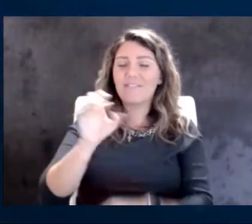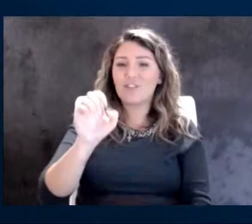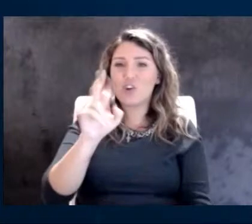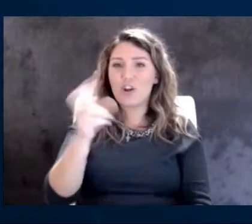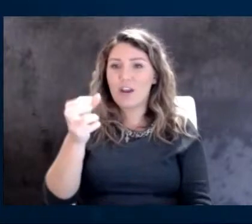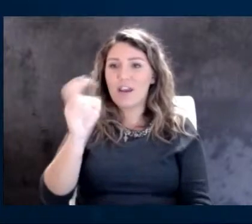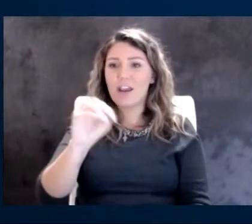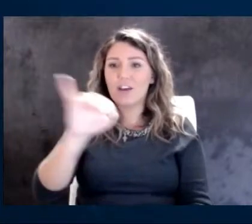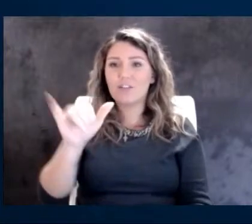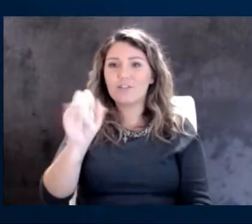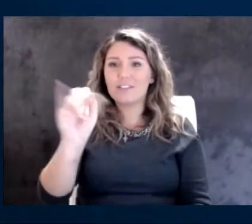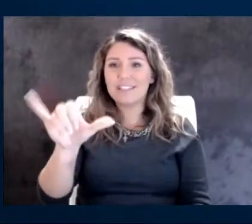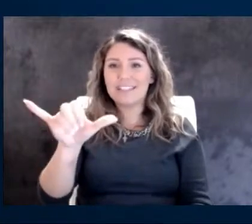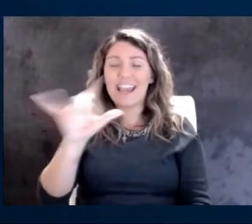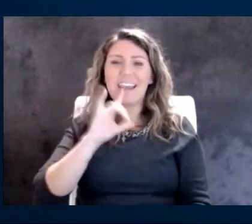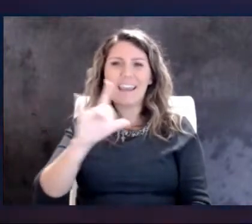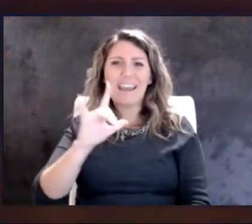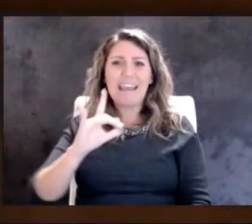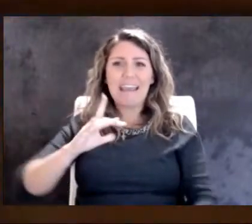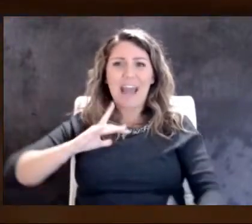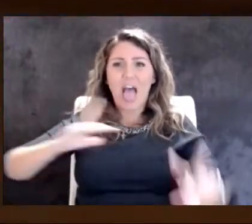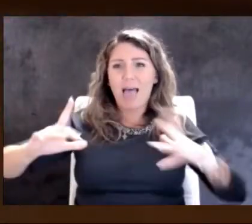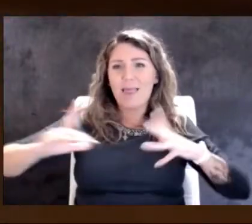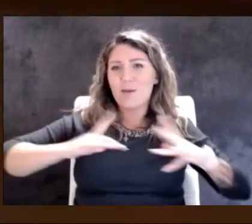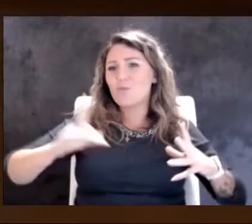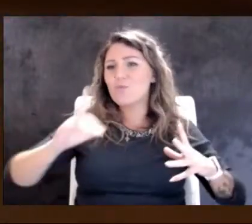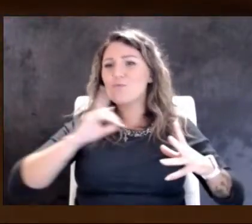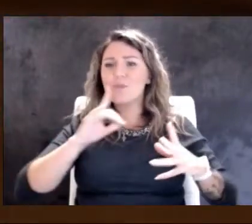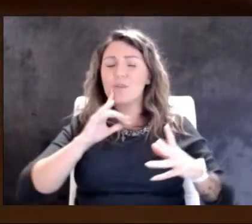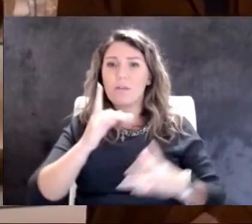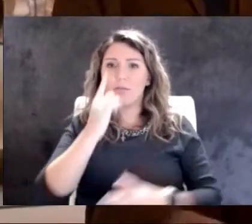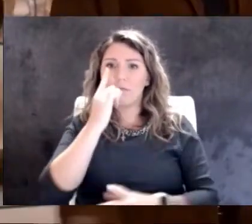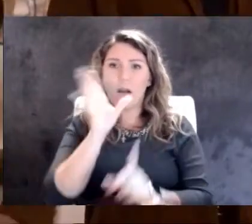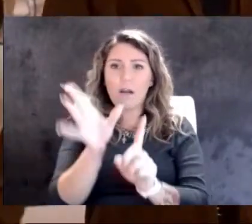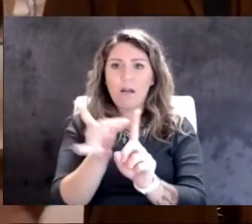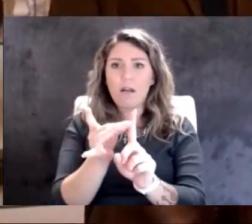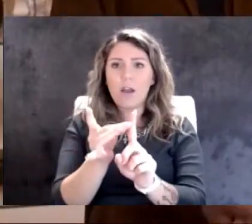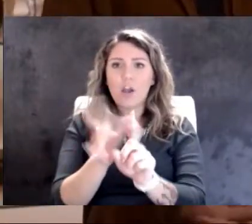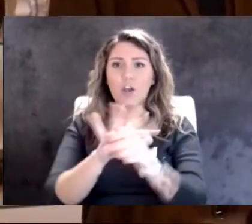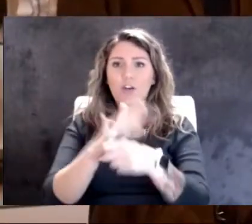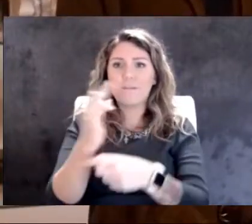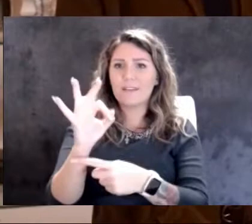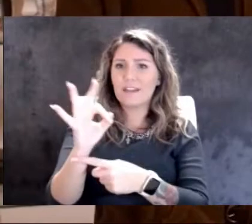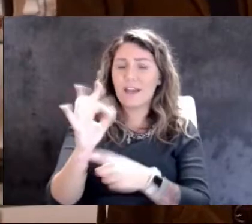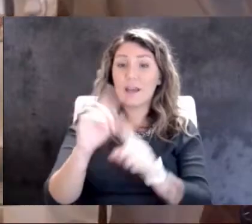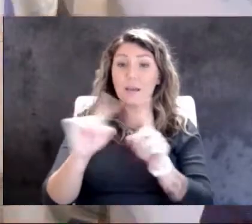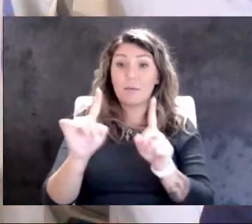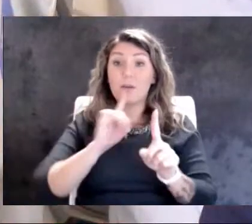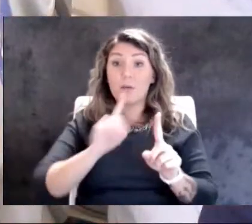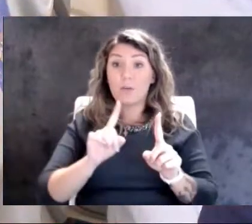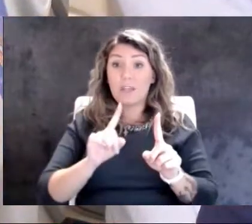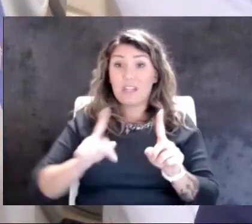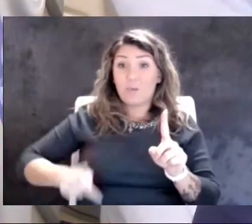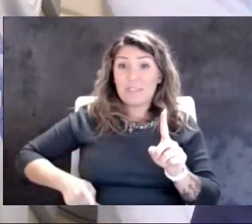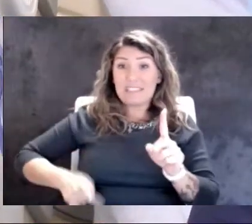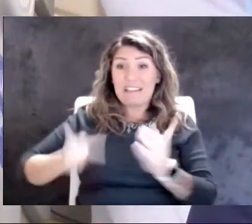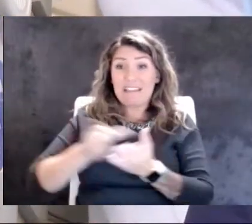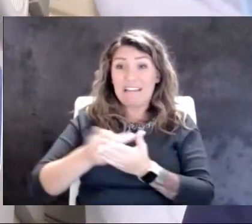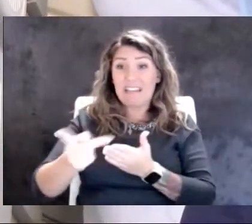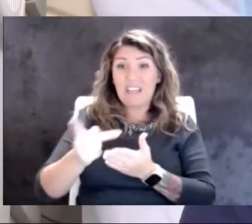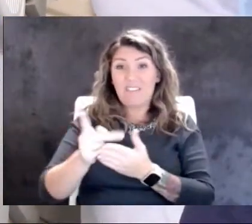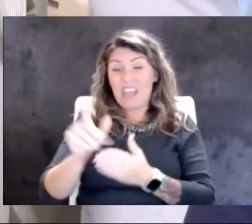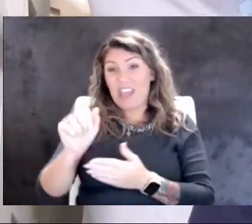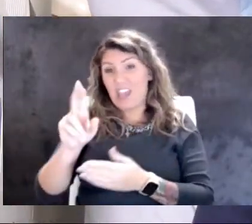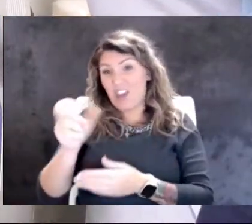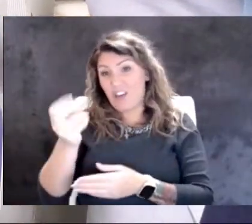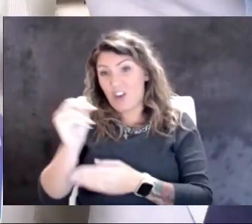dream in Hollywood. Thought he had caught COVID-19, but quickly learned he was actually in kidney failure. Aaron found himself on a transplant list. His